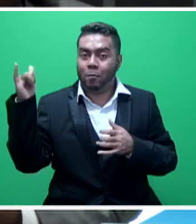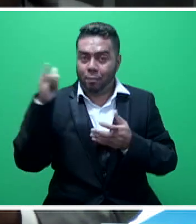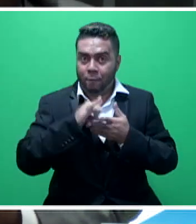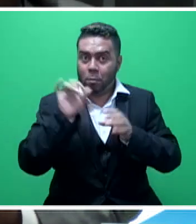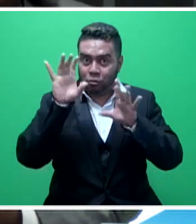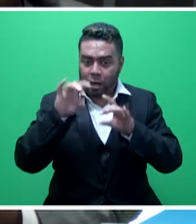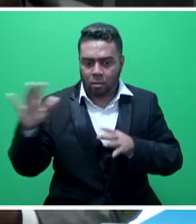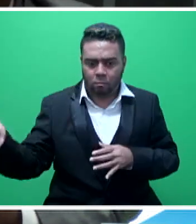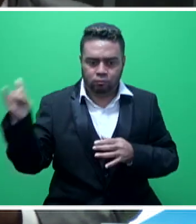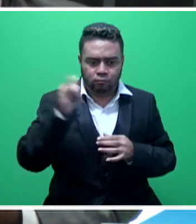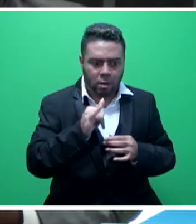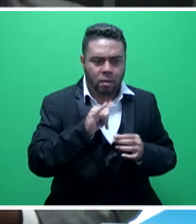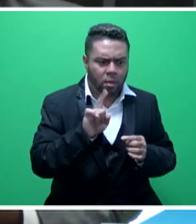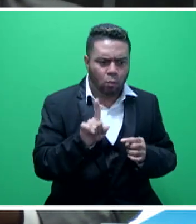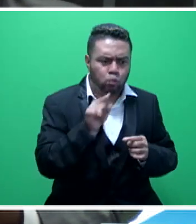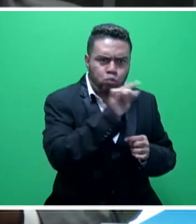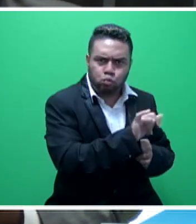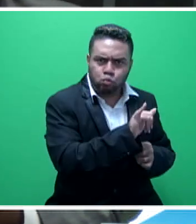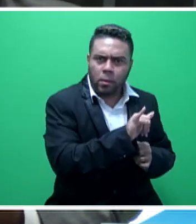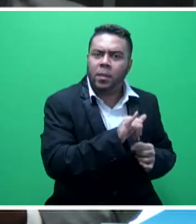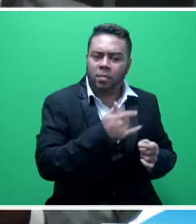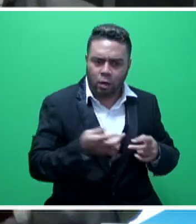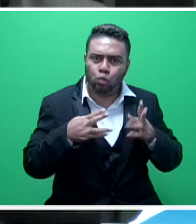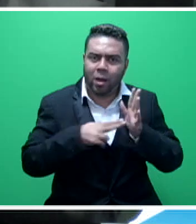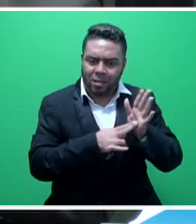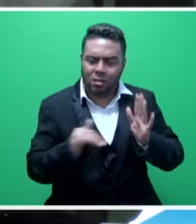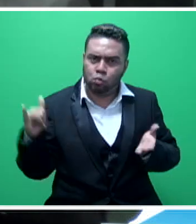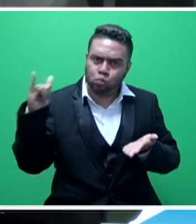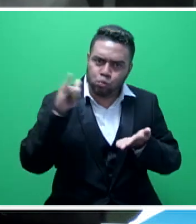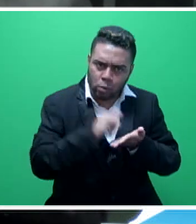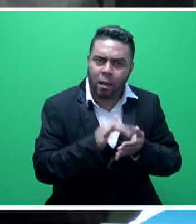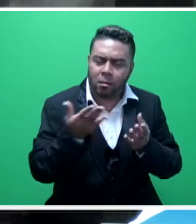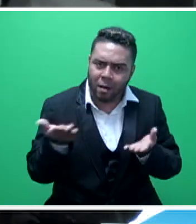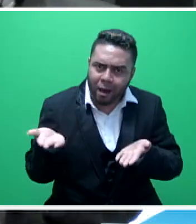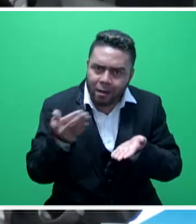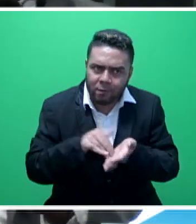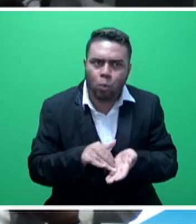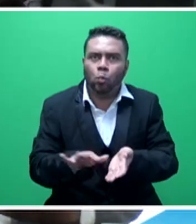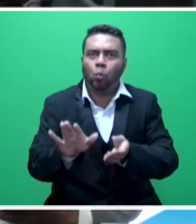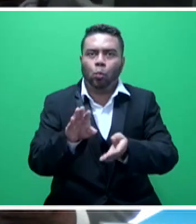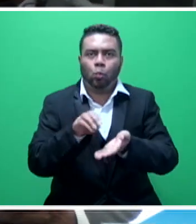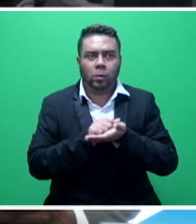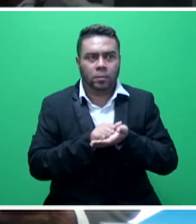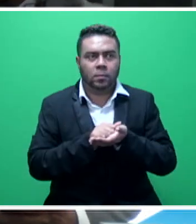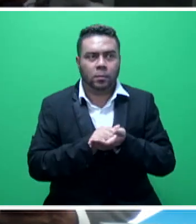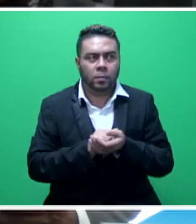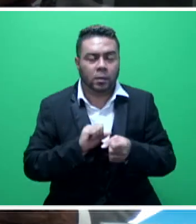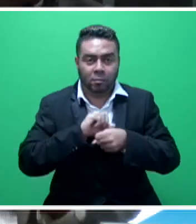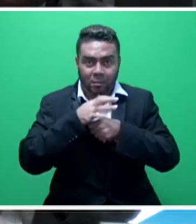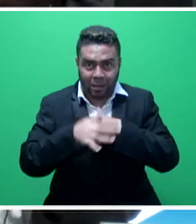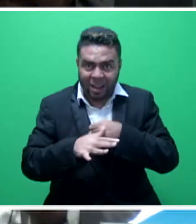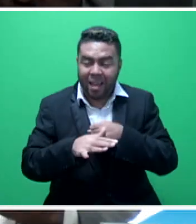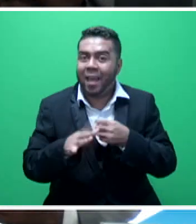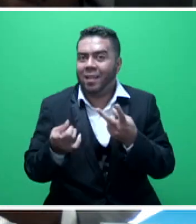finally shipped to Nadi Airport with the assistance of our customs team at the border. During this time, the supply of leptospirosis diagnostic kits and